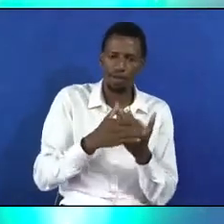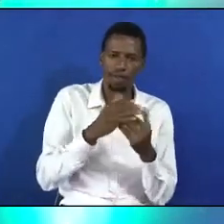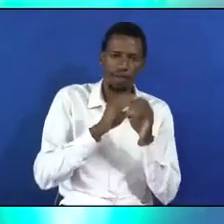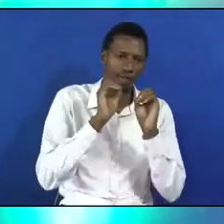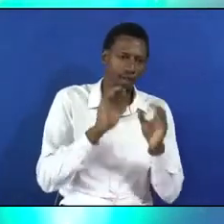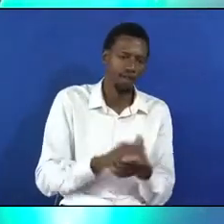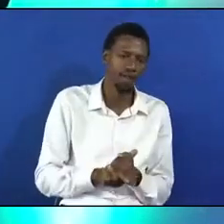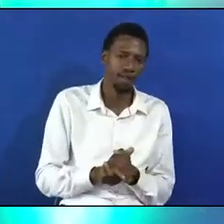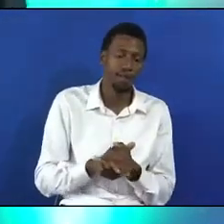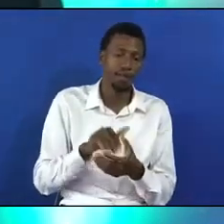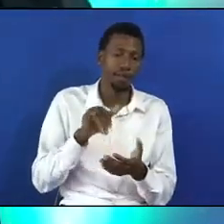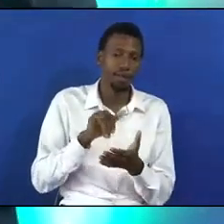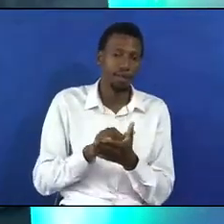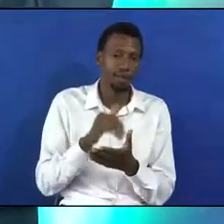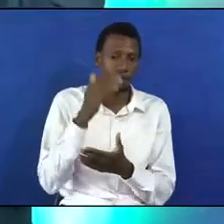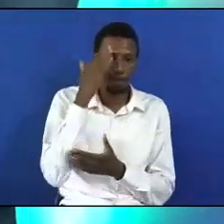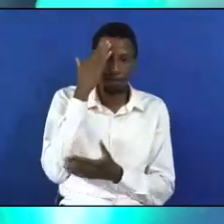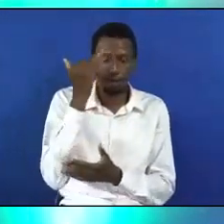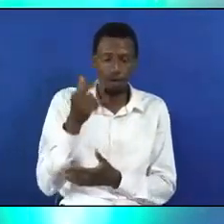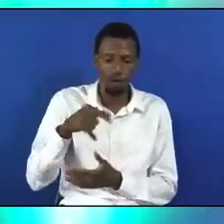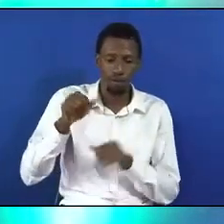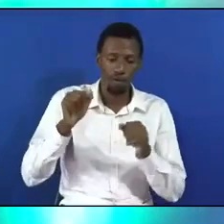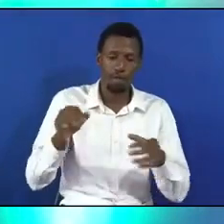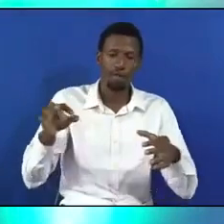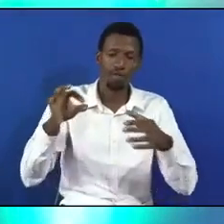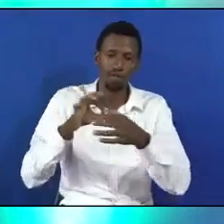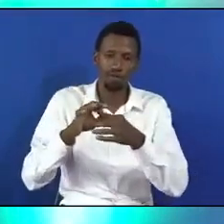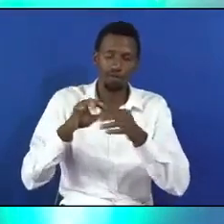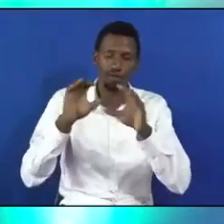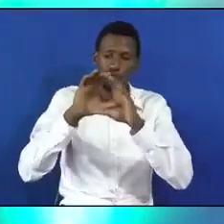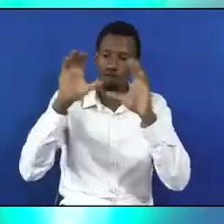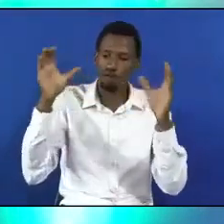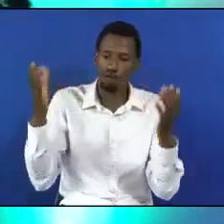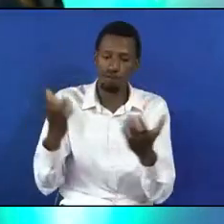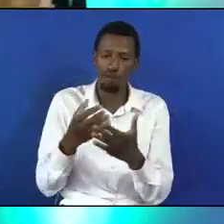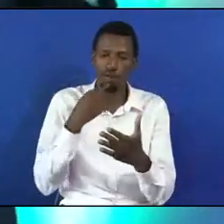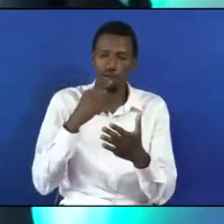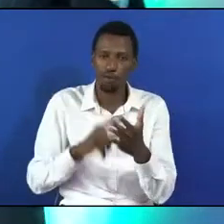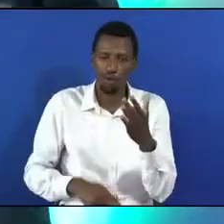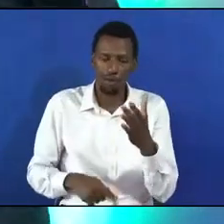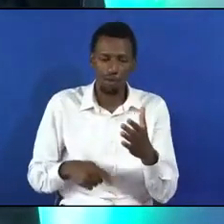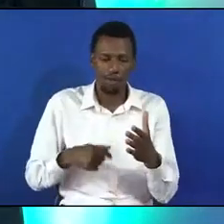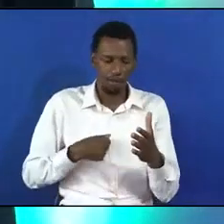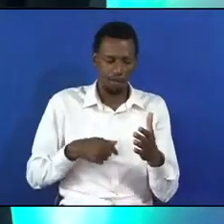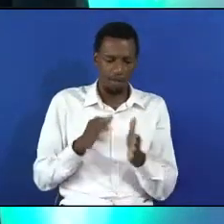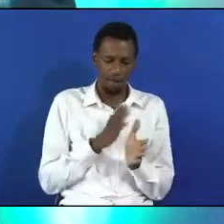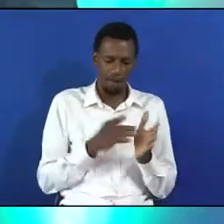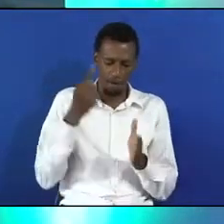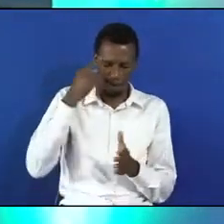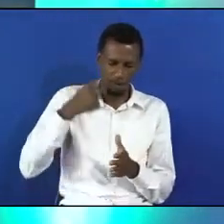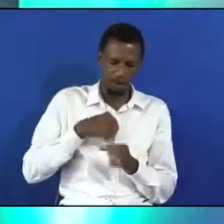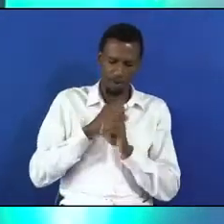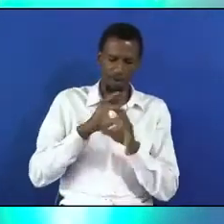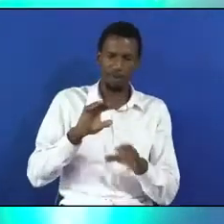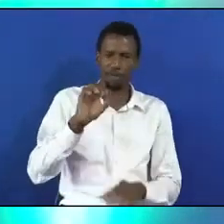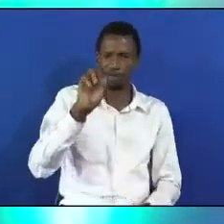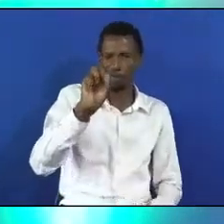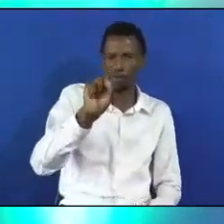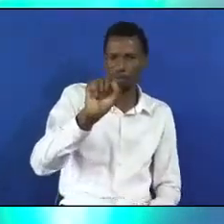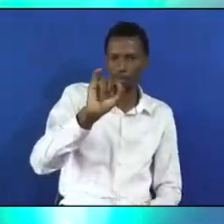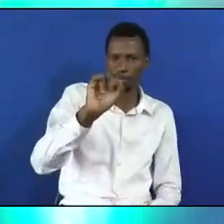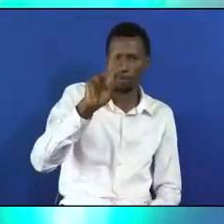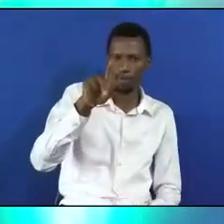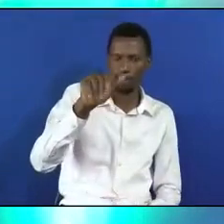we can join the world and say that Zipangwingwi, that is the spirit that is in our midst. And that